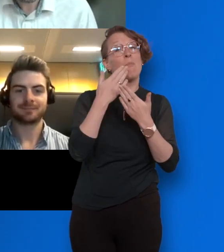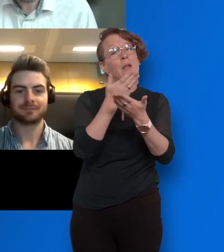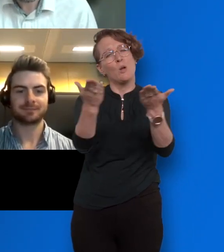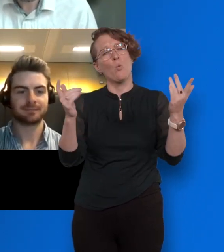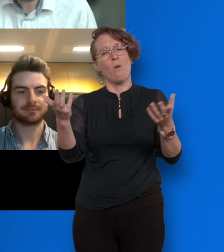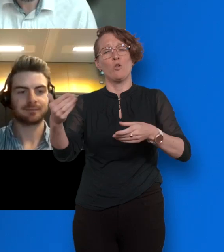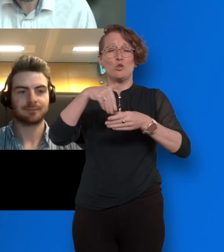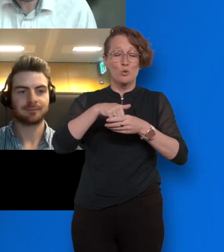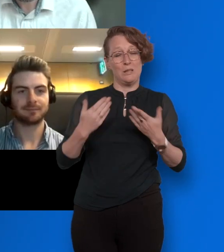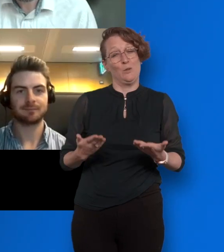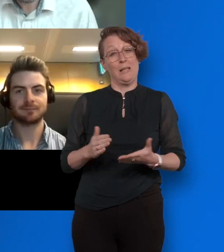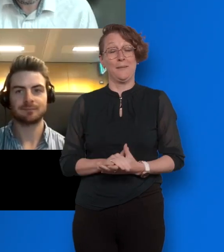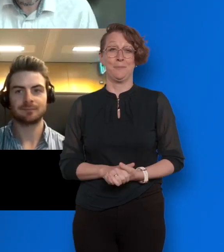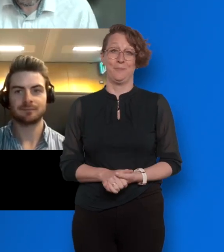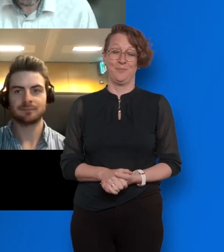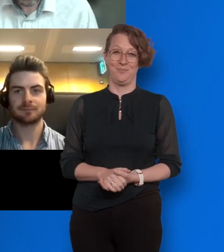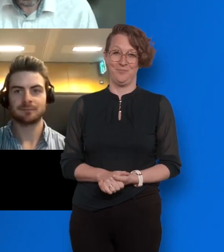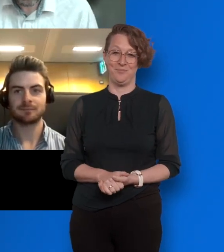joining.